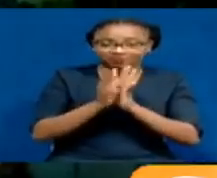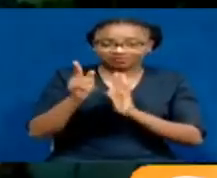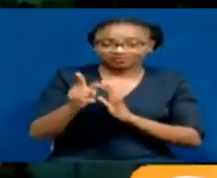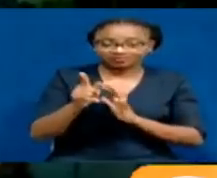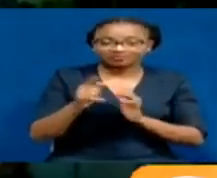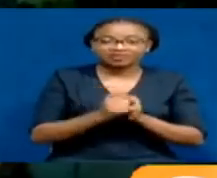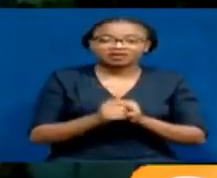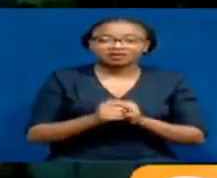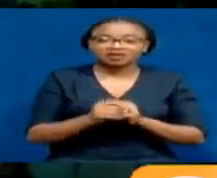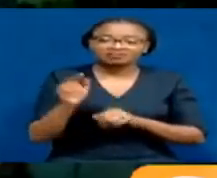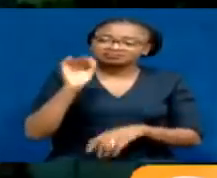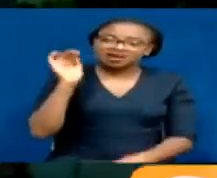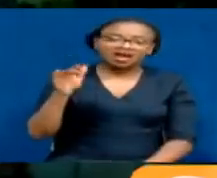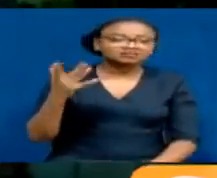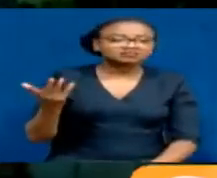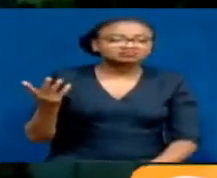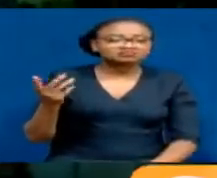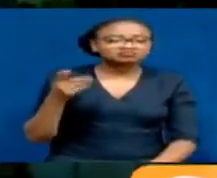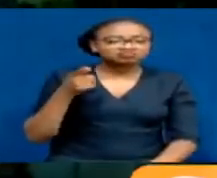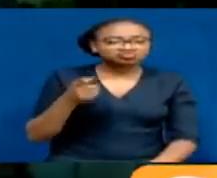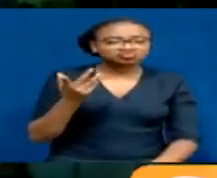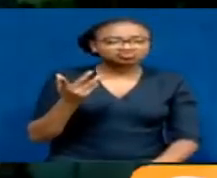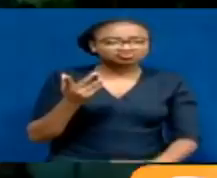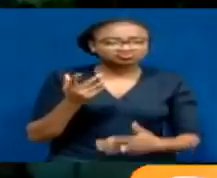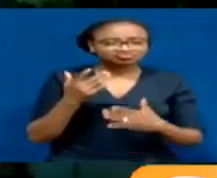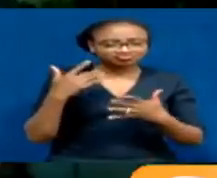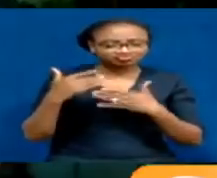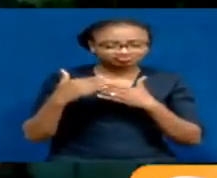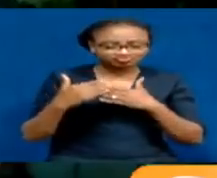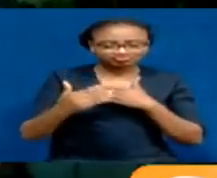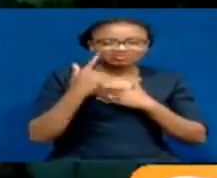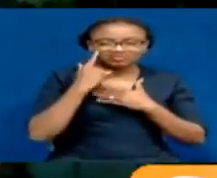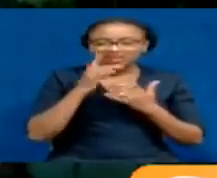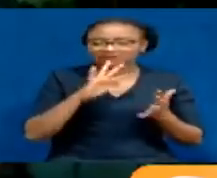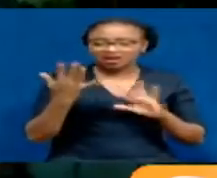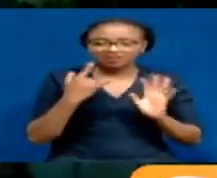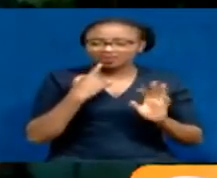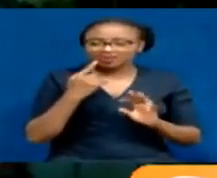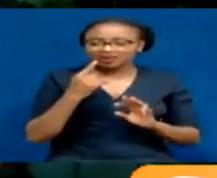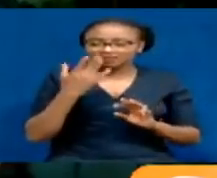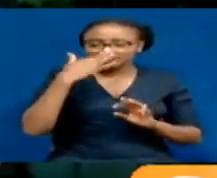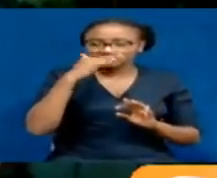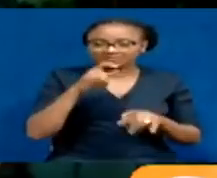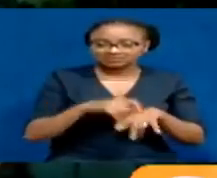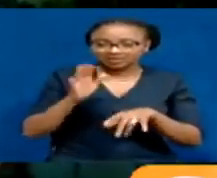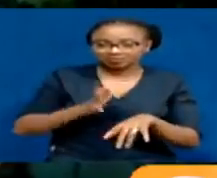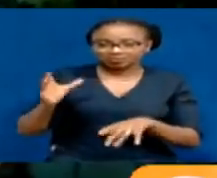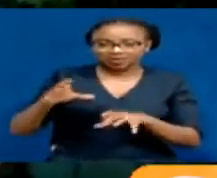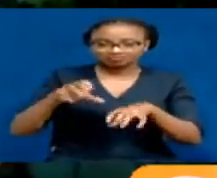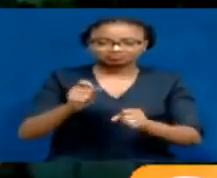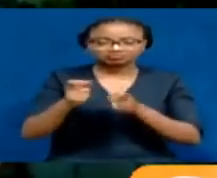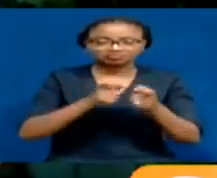long-term legislator and began by asking him how he rates the first 100 days of Tanzania's sixth president, Samia Suluhu